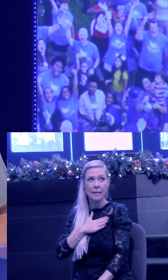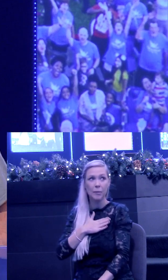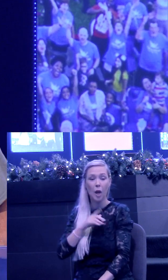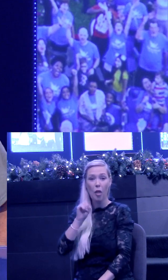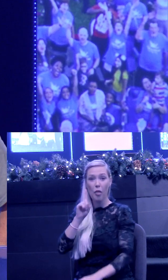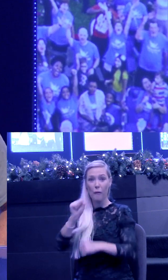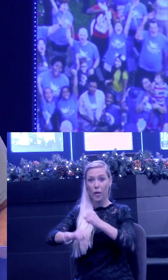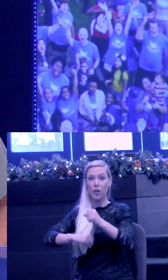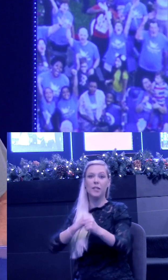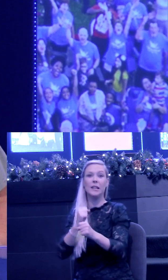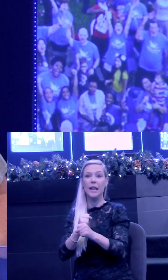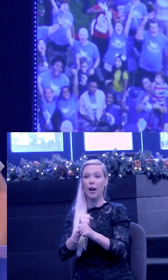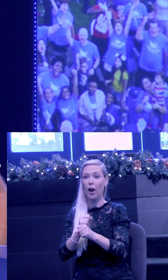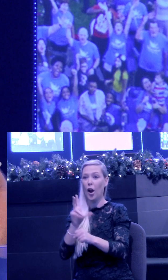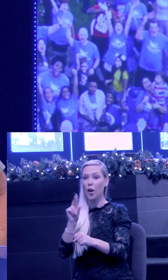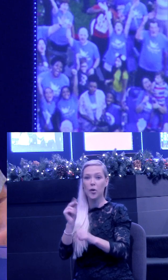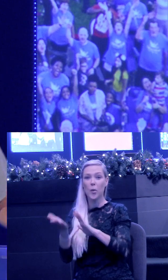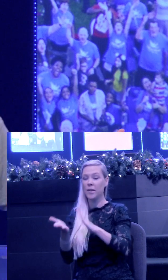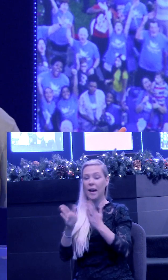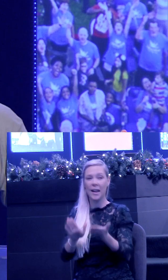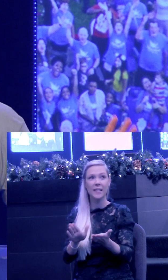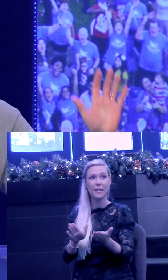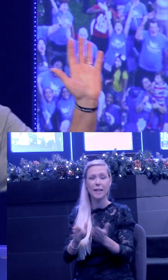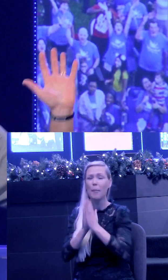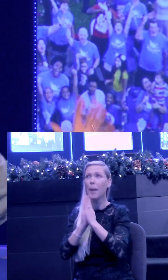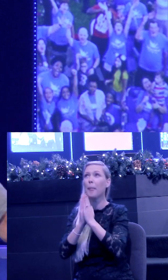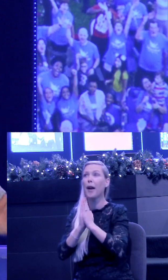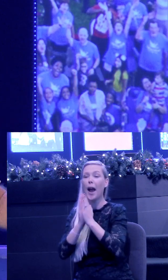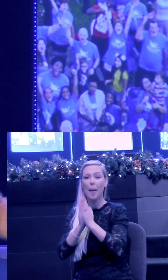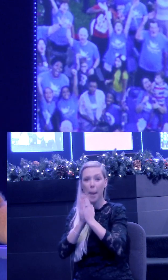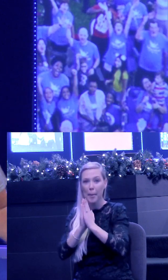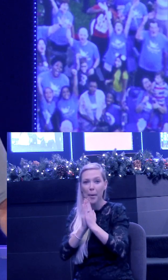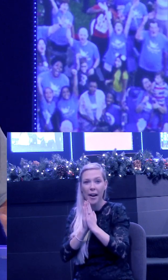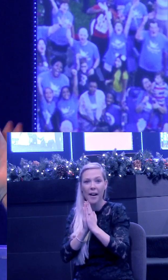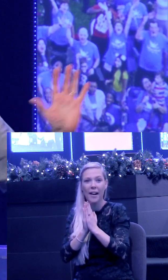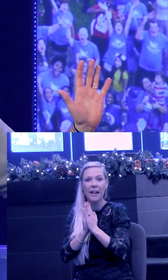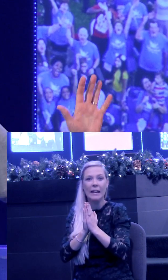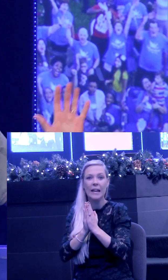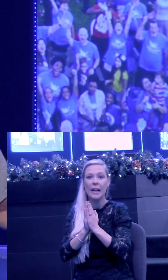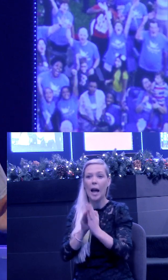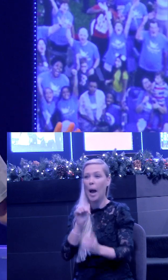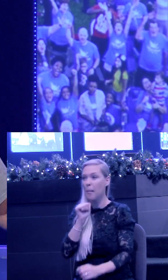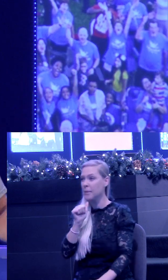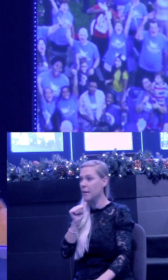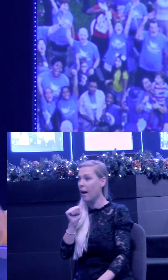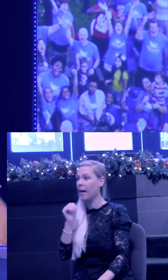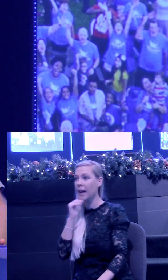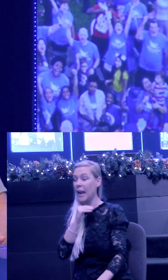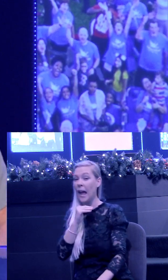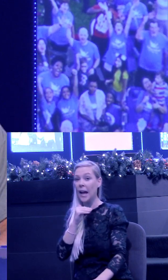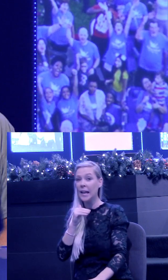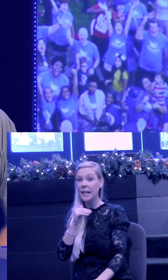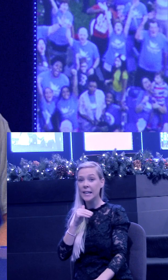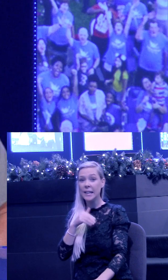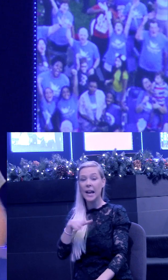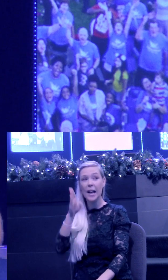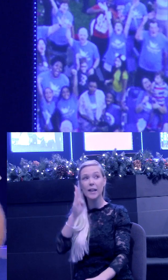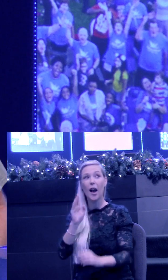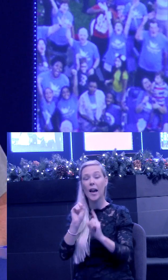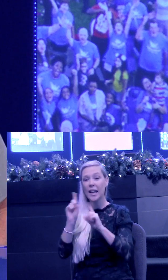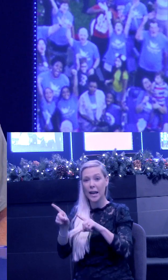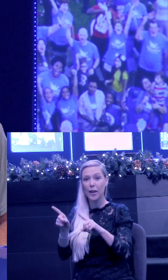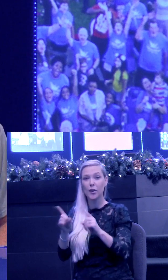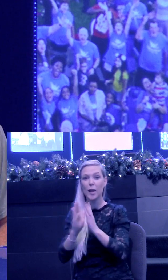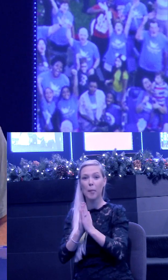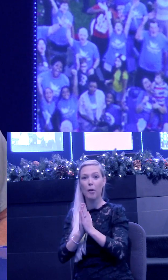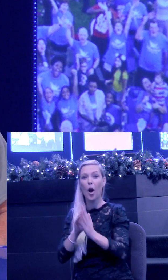the first year would be awesome, you know. And that was my prayer. It was my prayer. And I'm not going to lie, God answered that prayer. My first funeral was